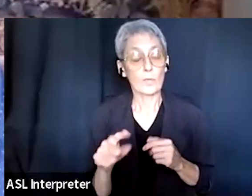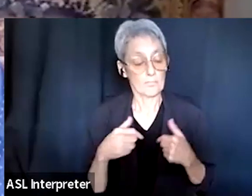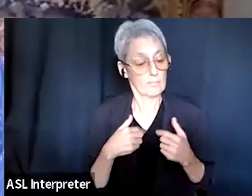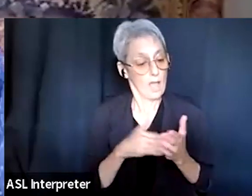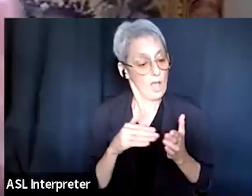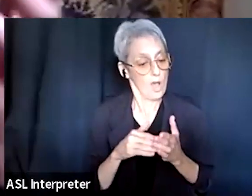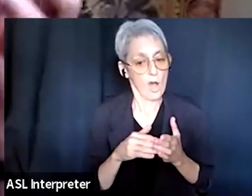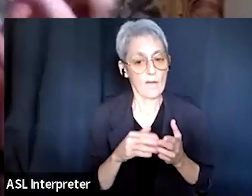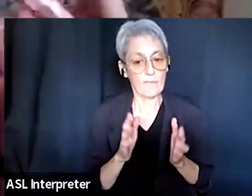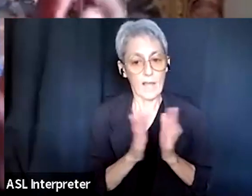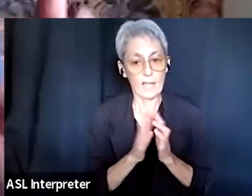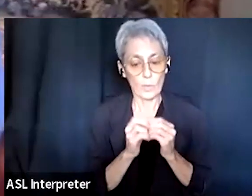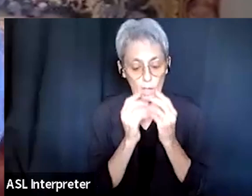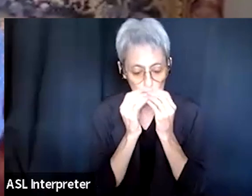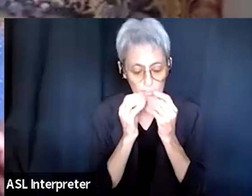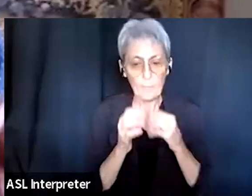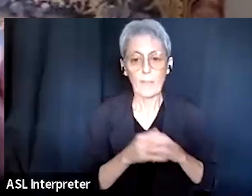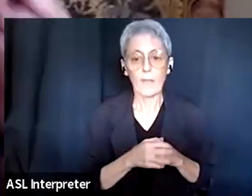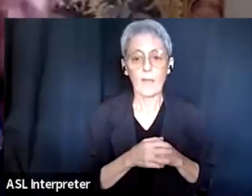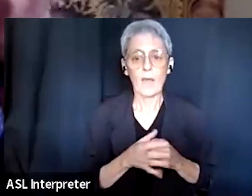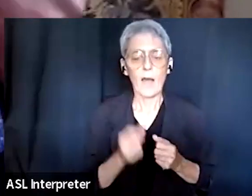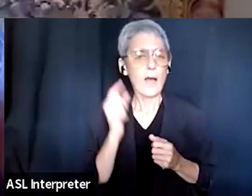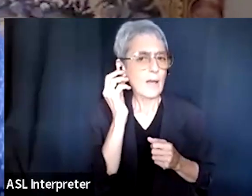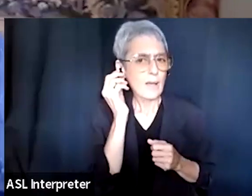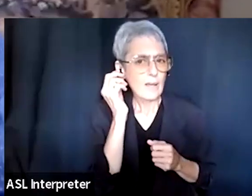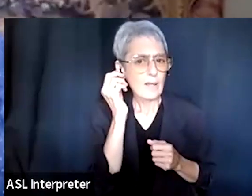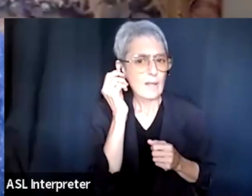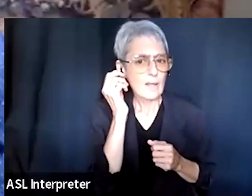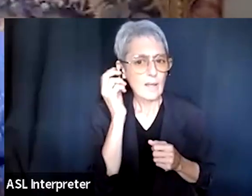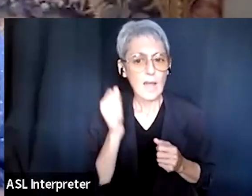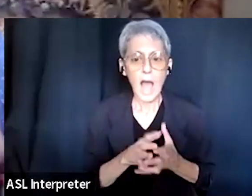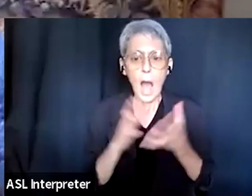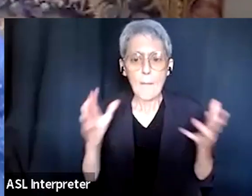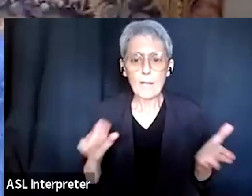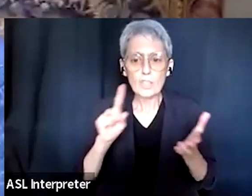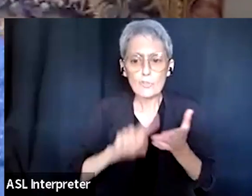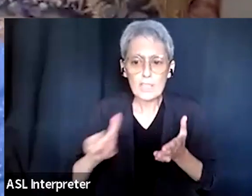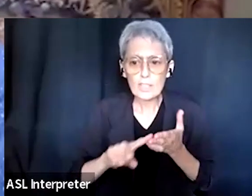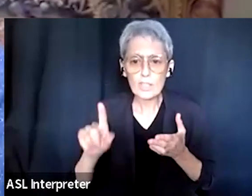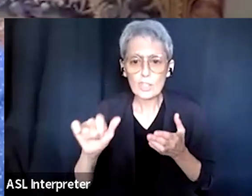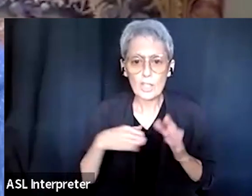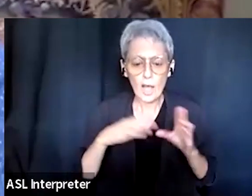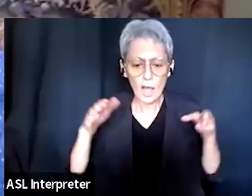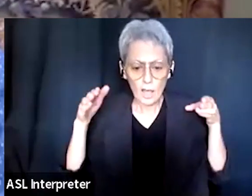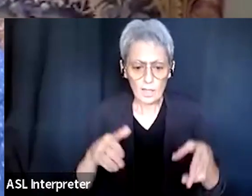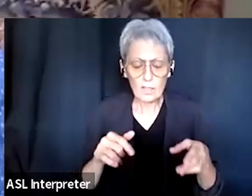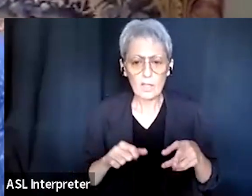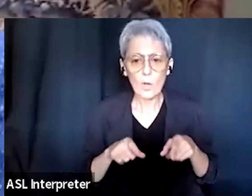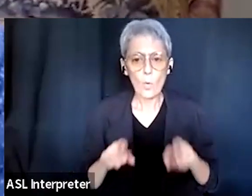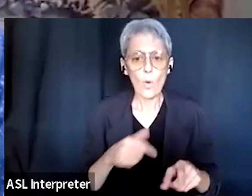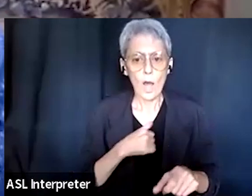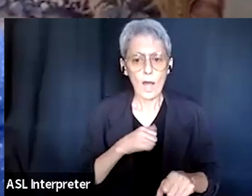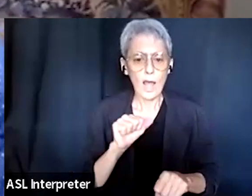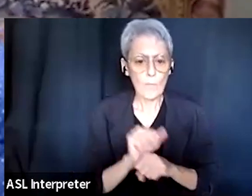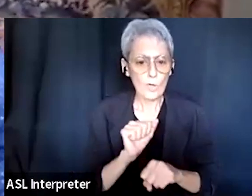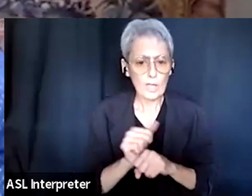years. How much of the research should I spend time on as I do my work day to day